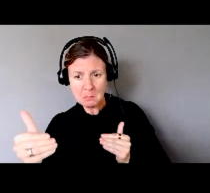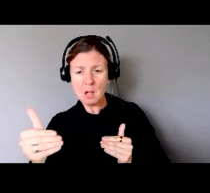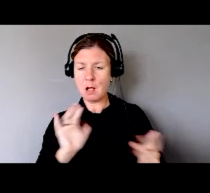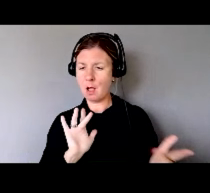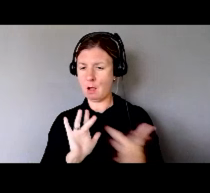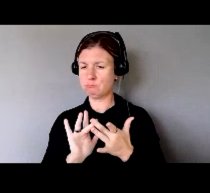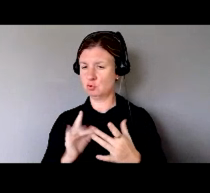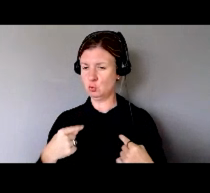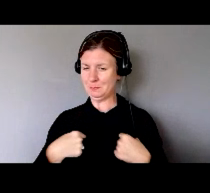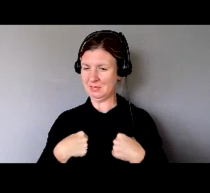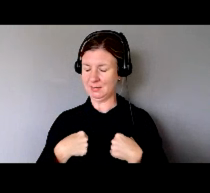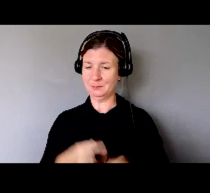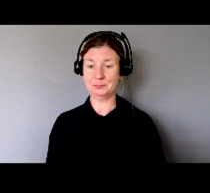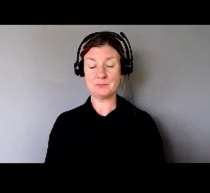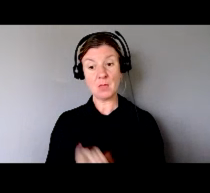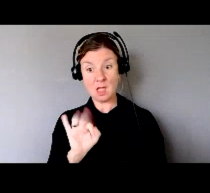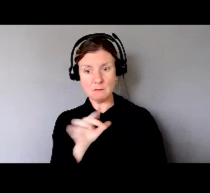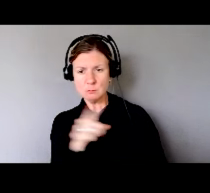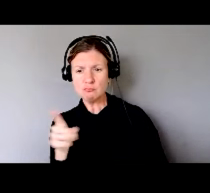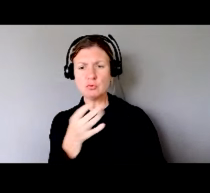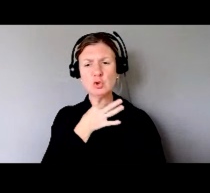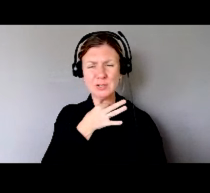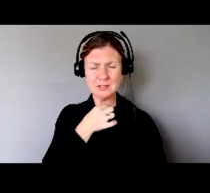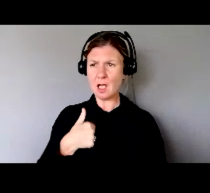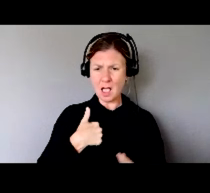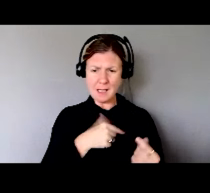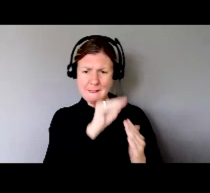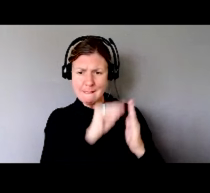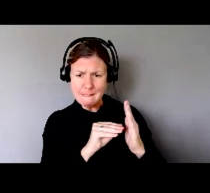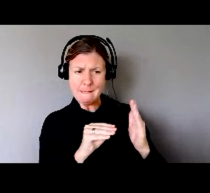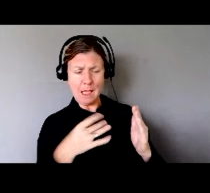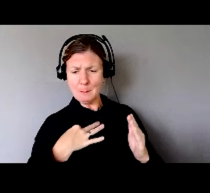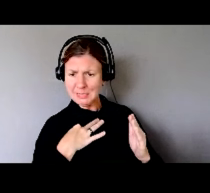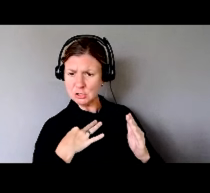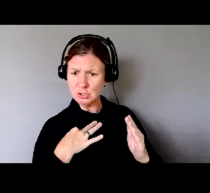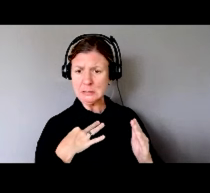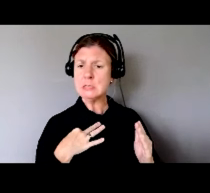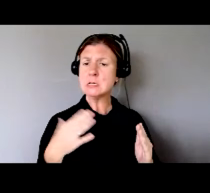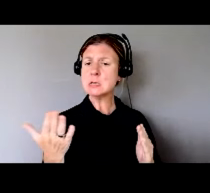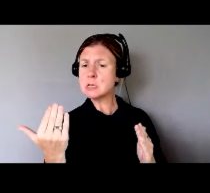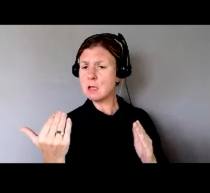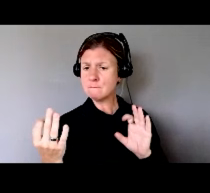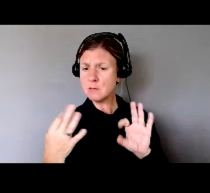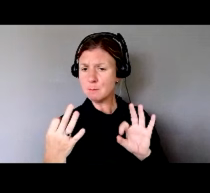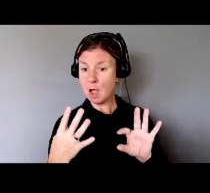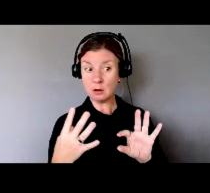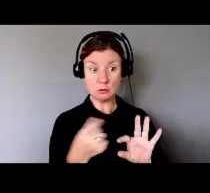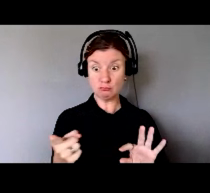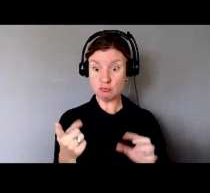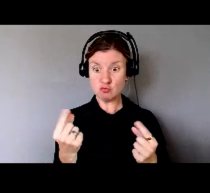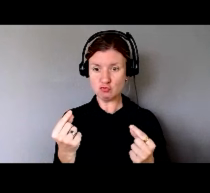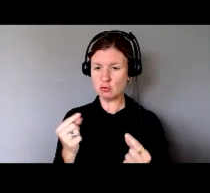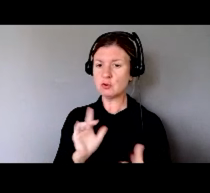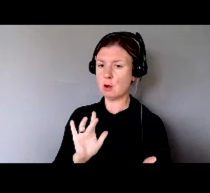program, or if you want feedback about your application in progress, you can contact me